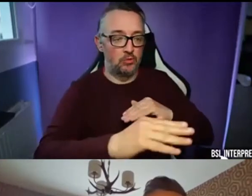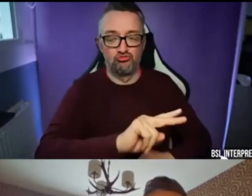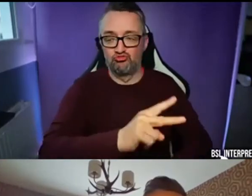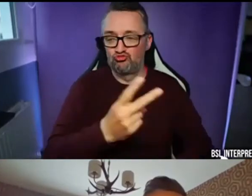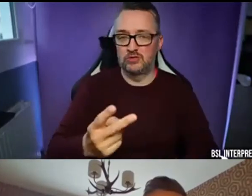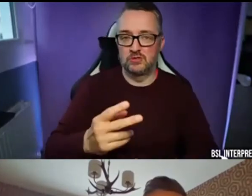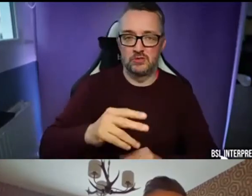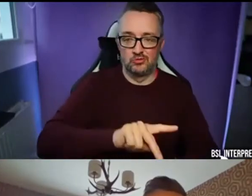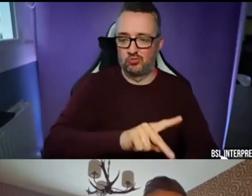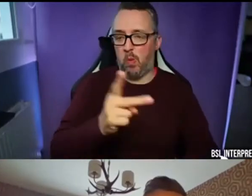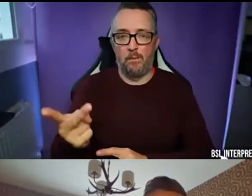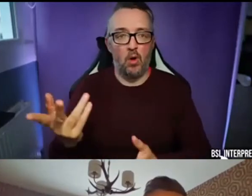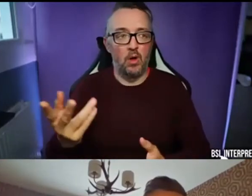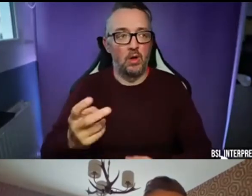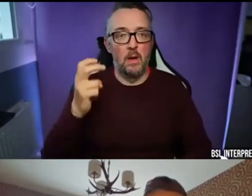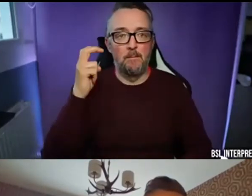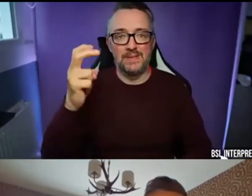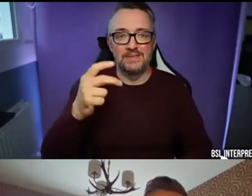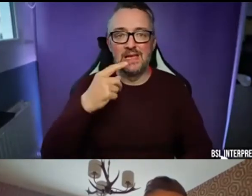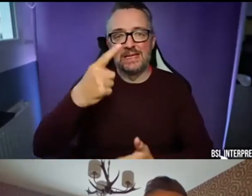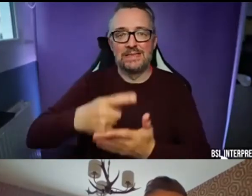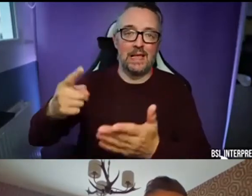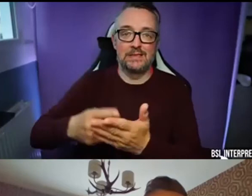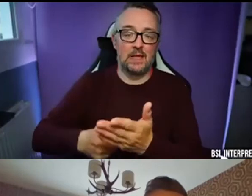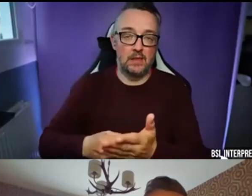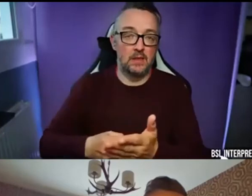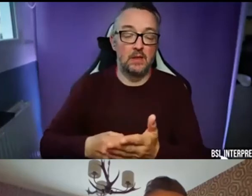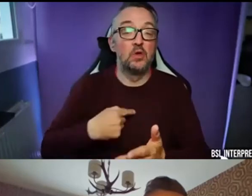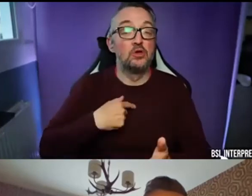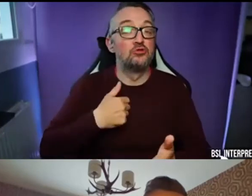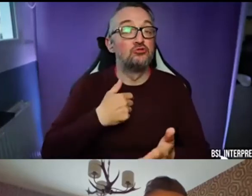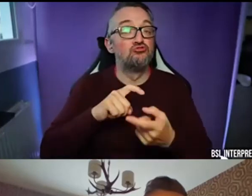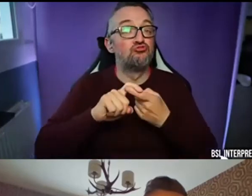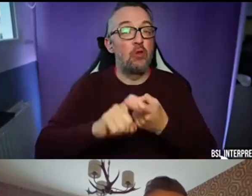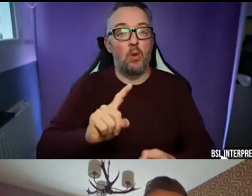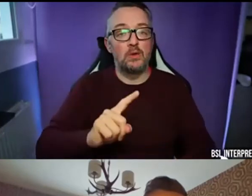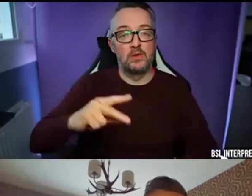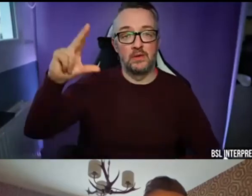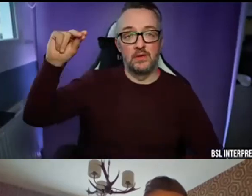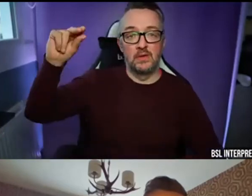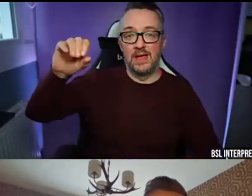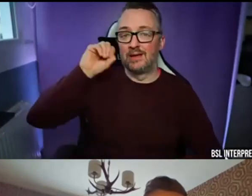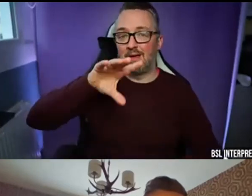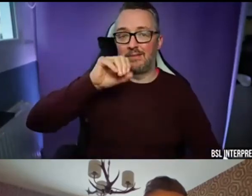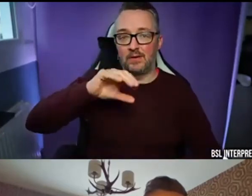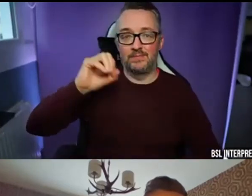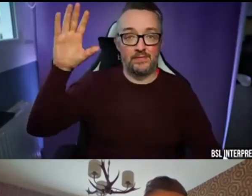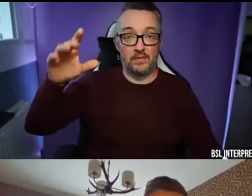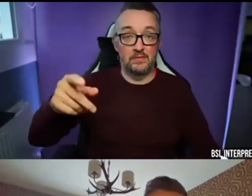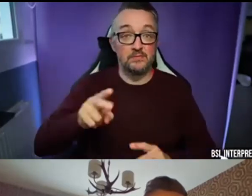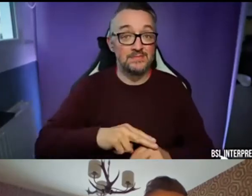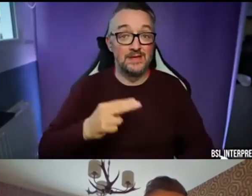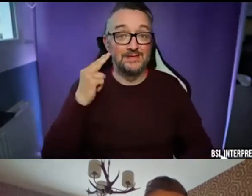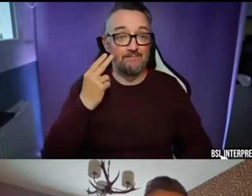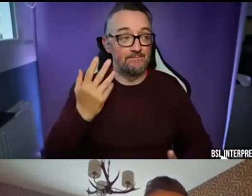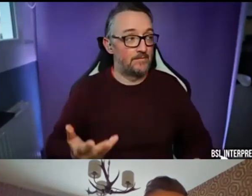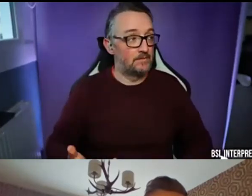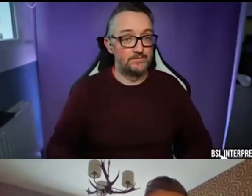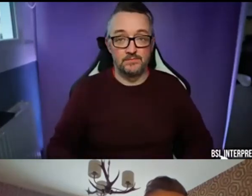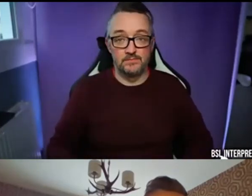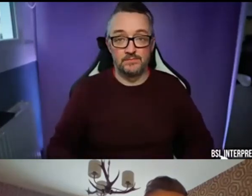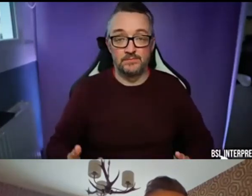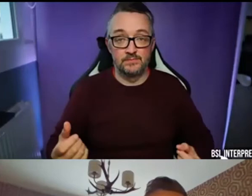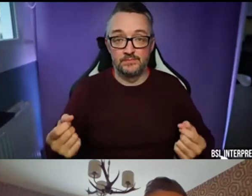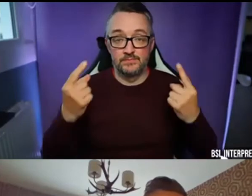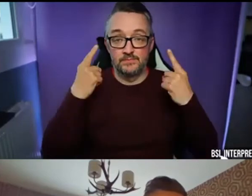cancelled, we often rely upon audio announcements, tannoy announcements, and if you can't hear that, then is